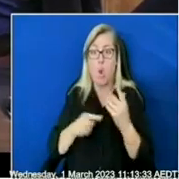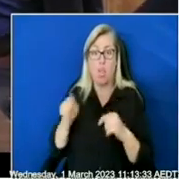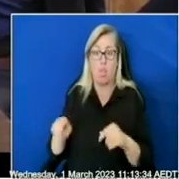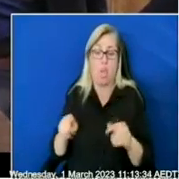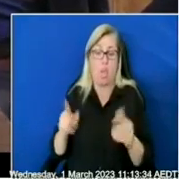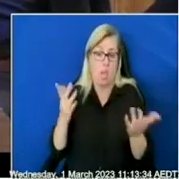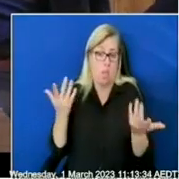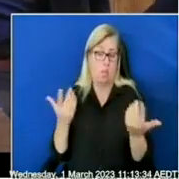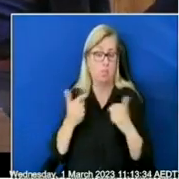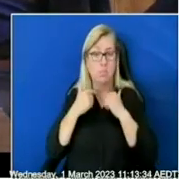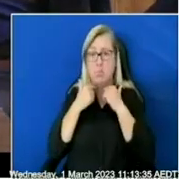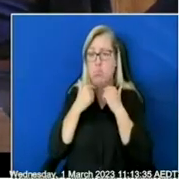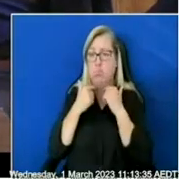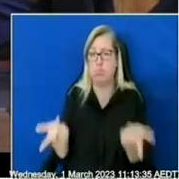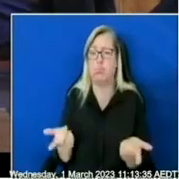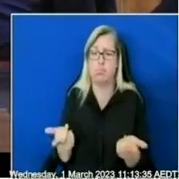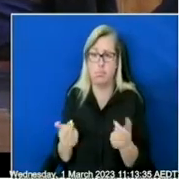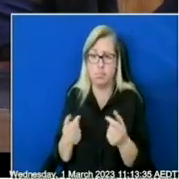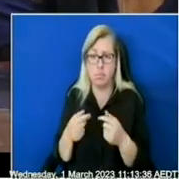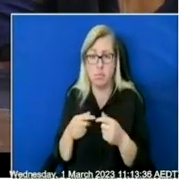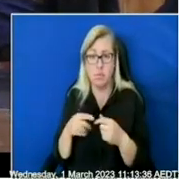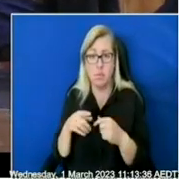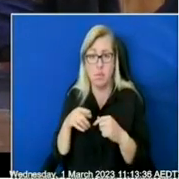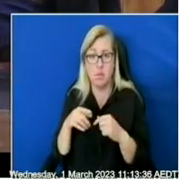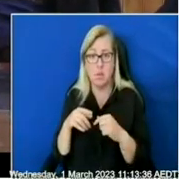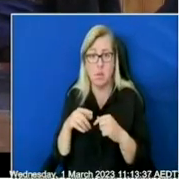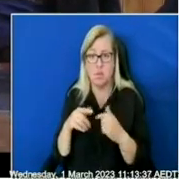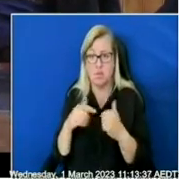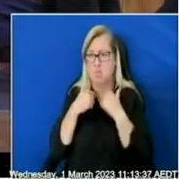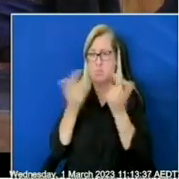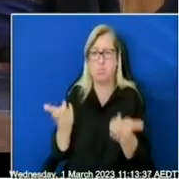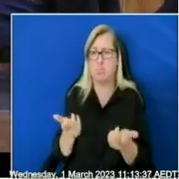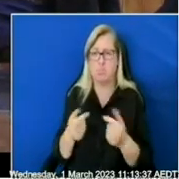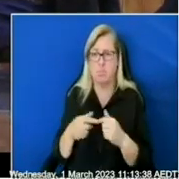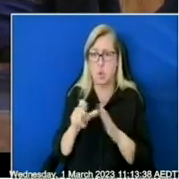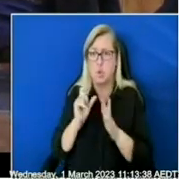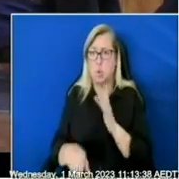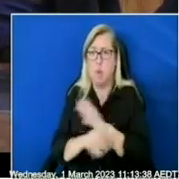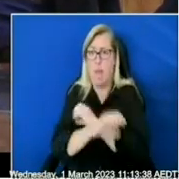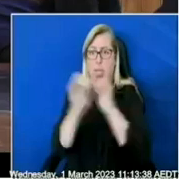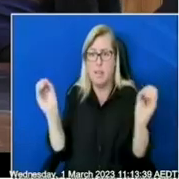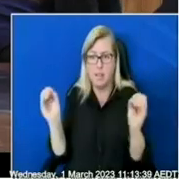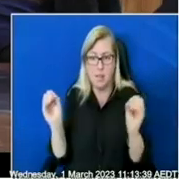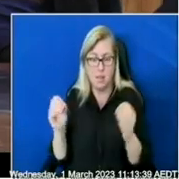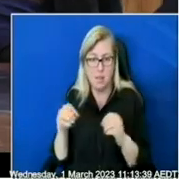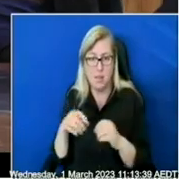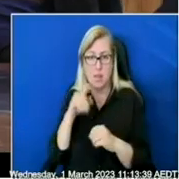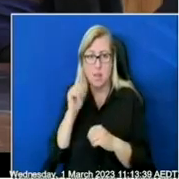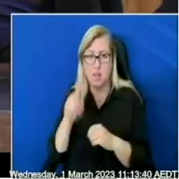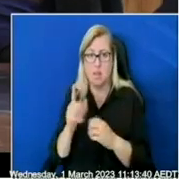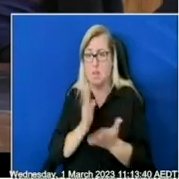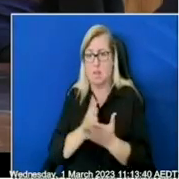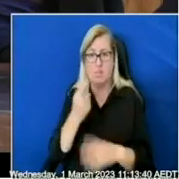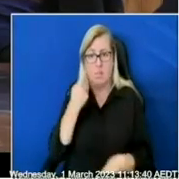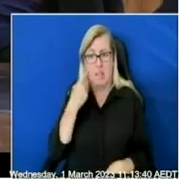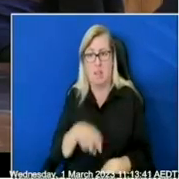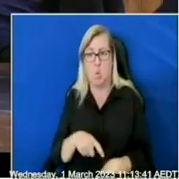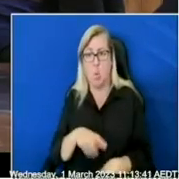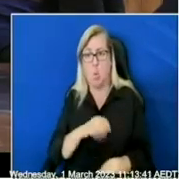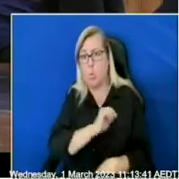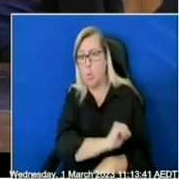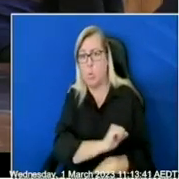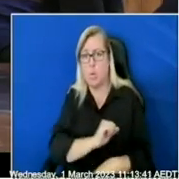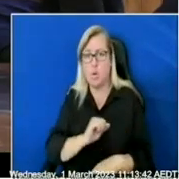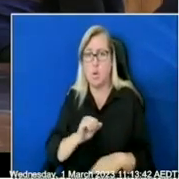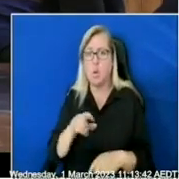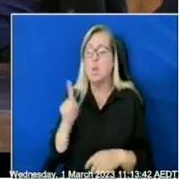weren't ashamed. There was no... That was just ignored. But there was an announcement last year, and I don't know,